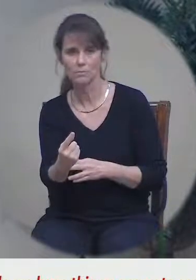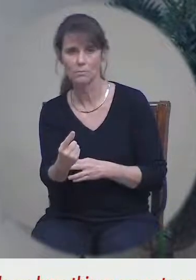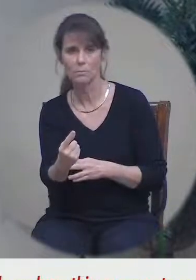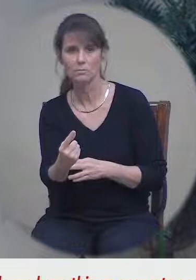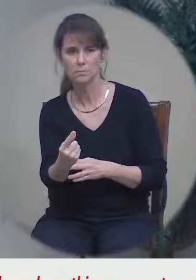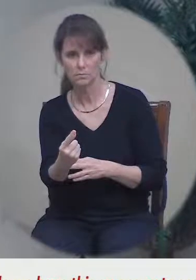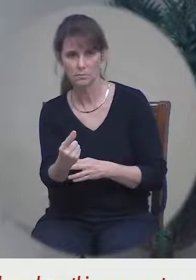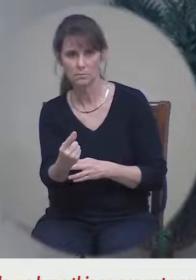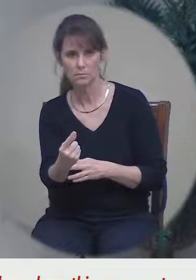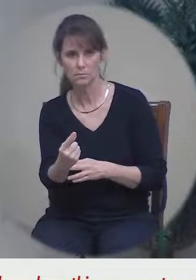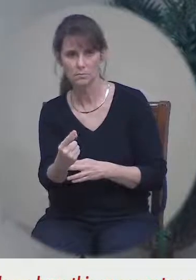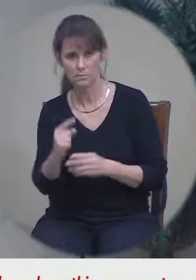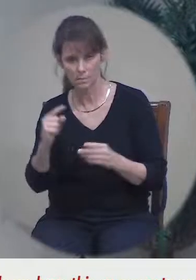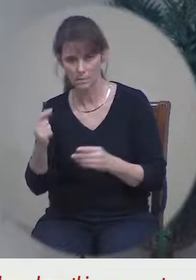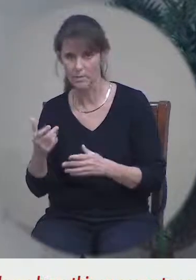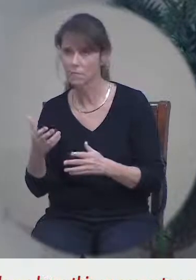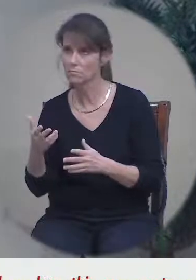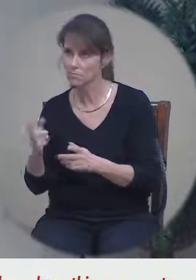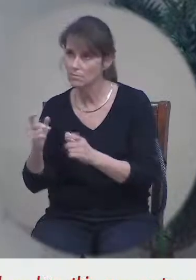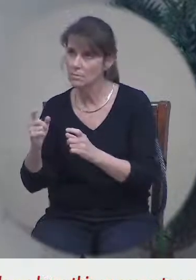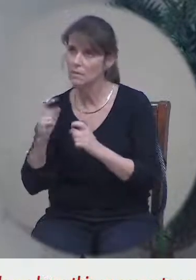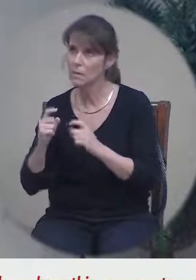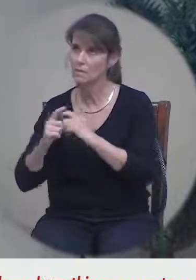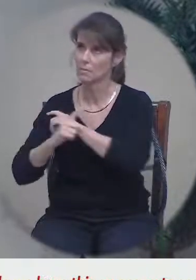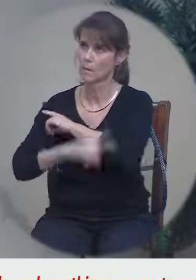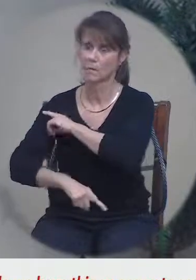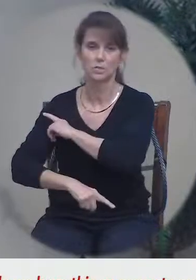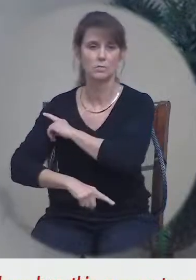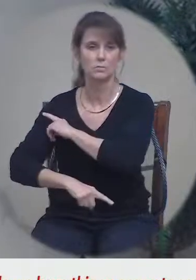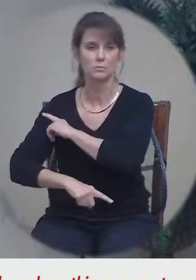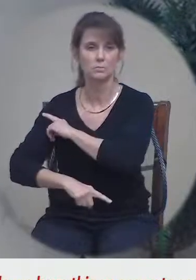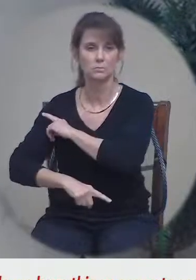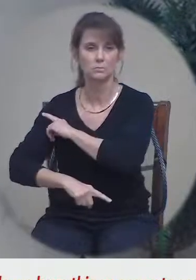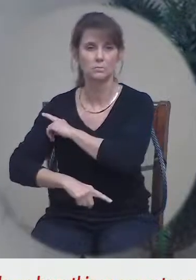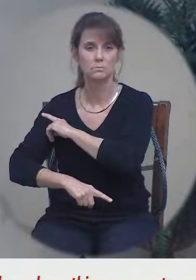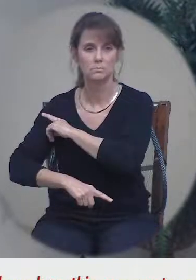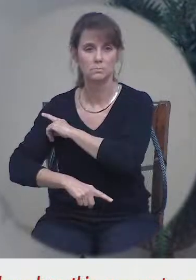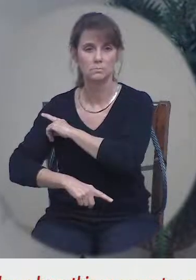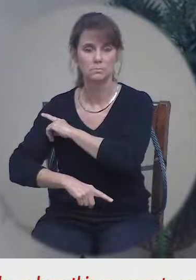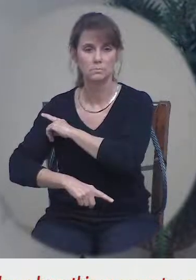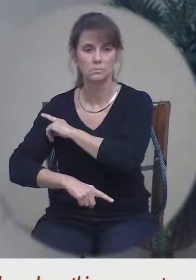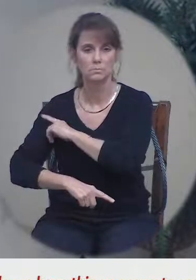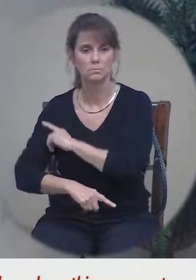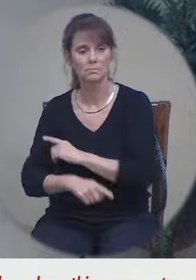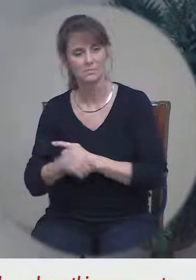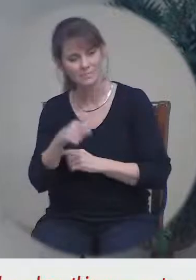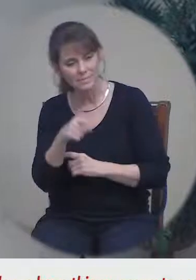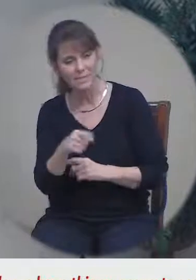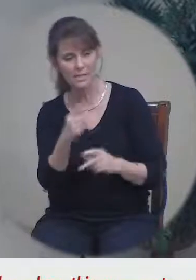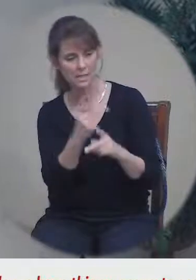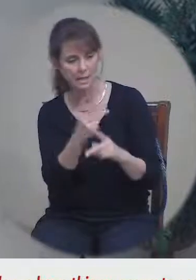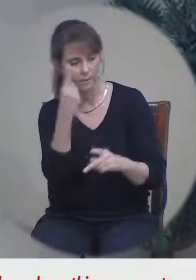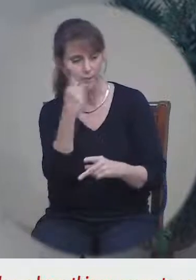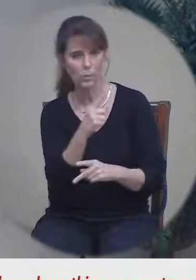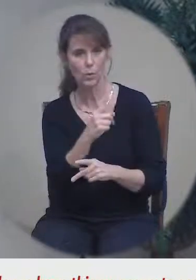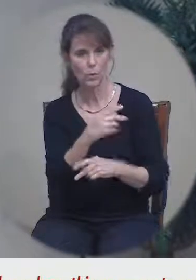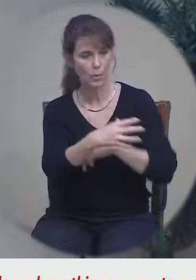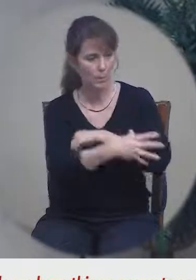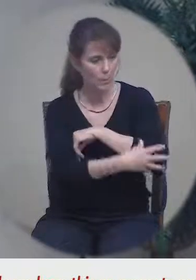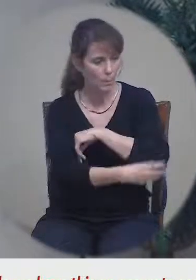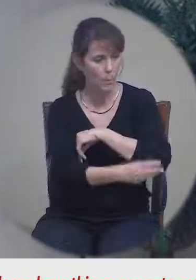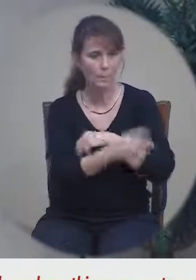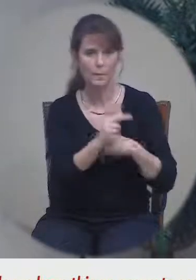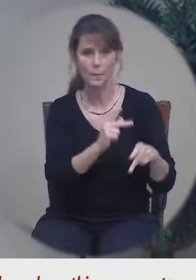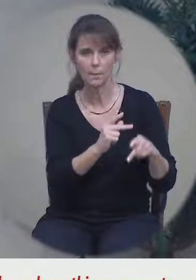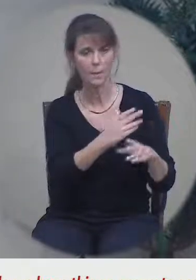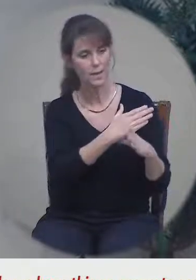let this harm befall me. And again, it focuses on how he took care of the poor and the widows, how he would share,